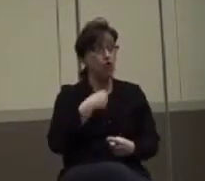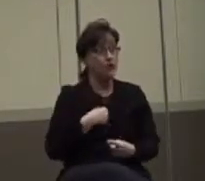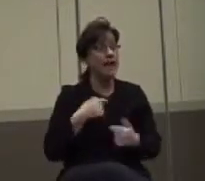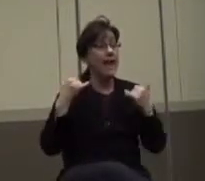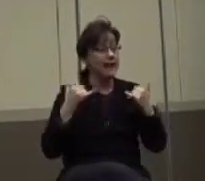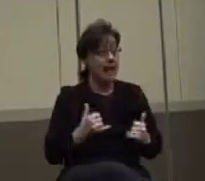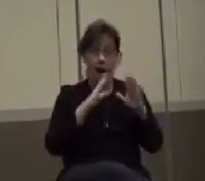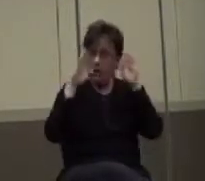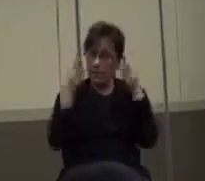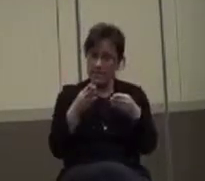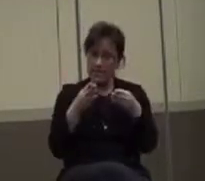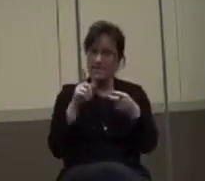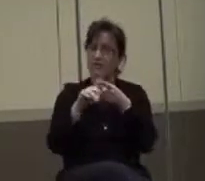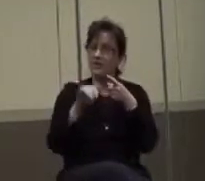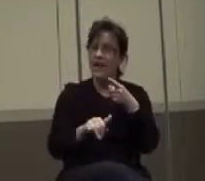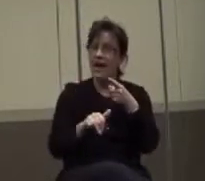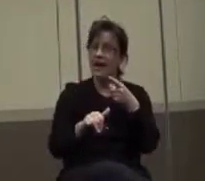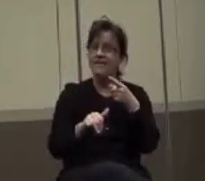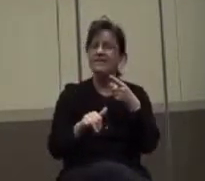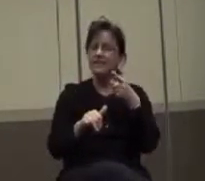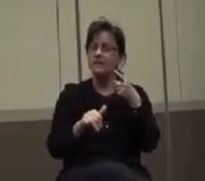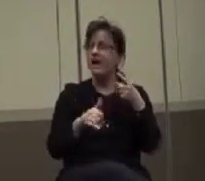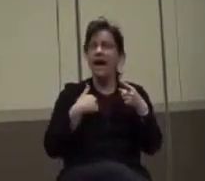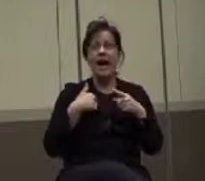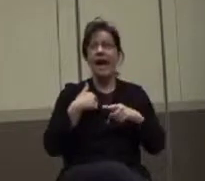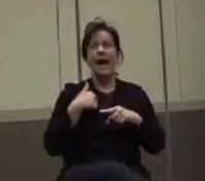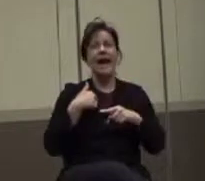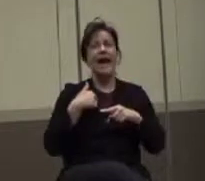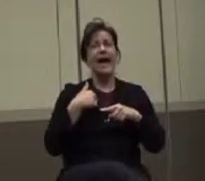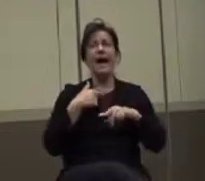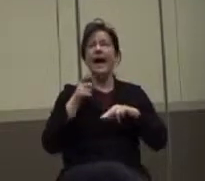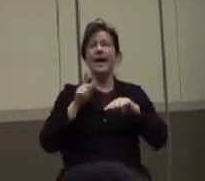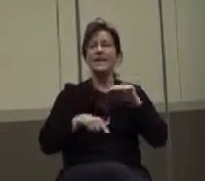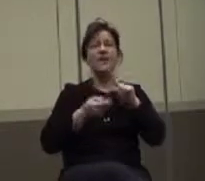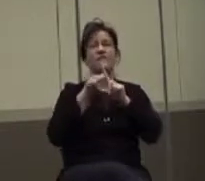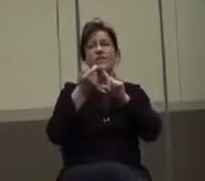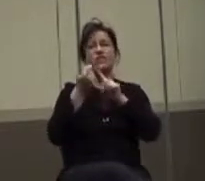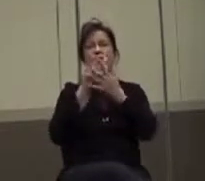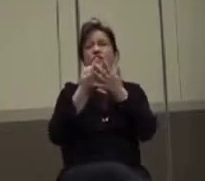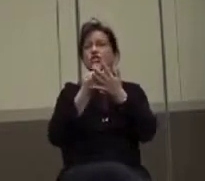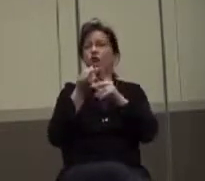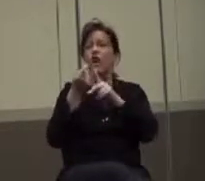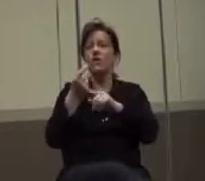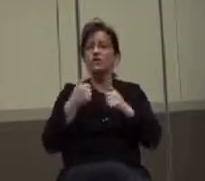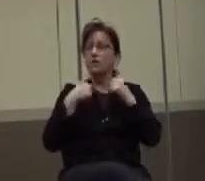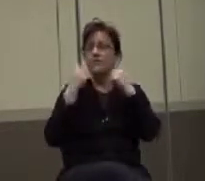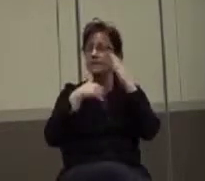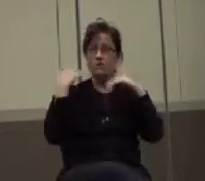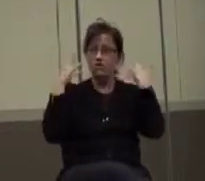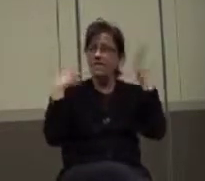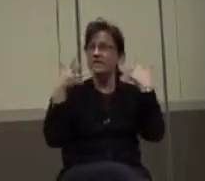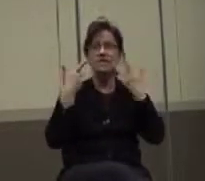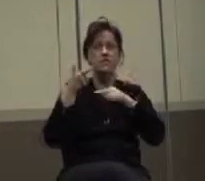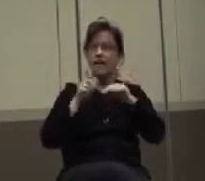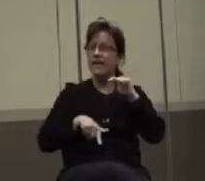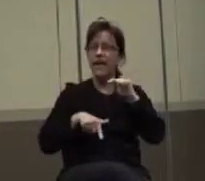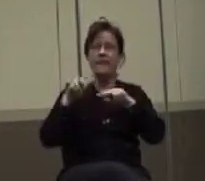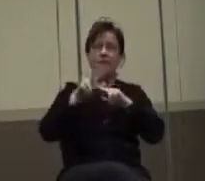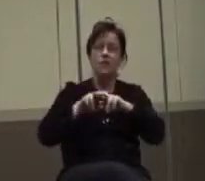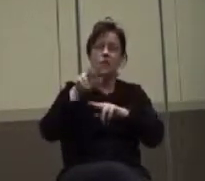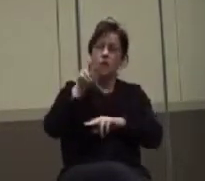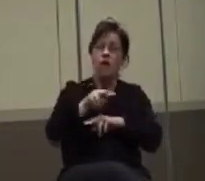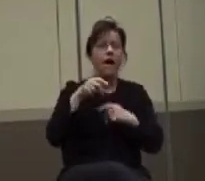okay? I can't filter that out. So it just makes me nuts, all right? Now, I'm not trying to be nuts,